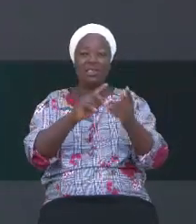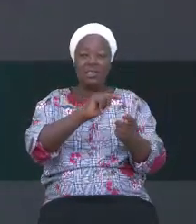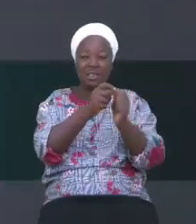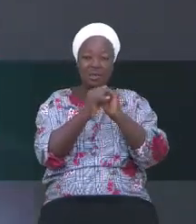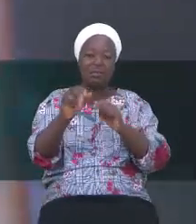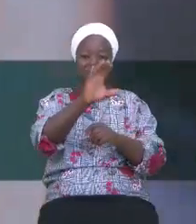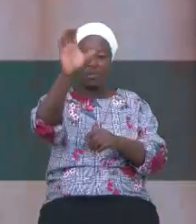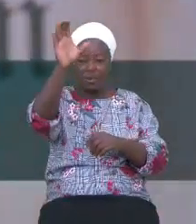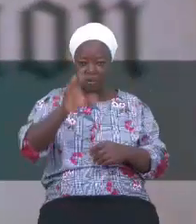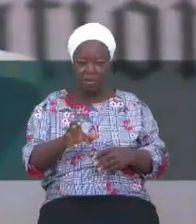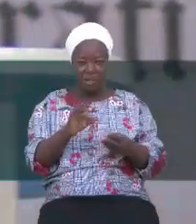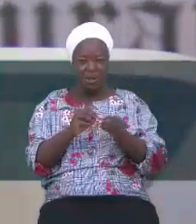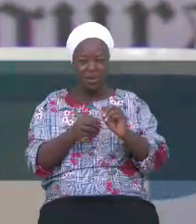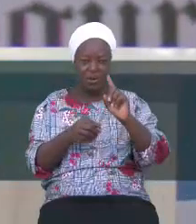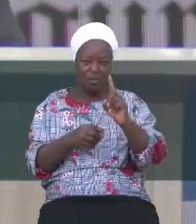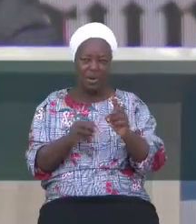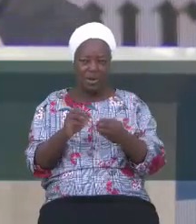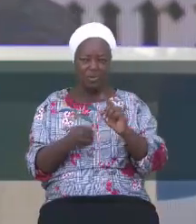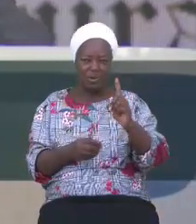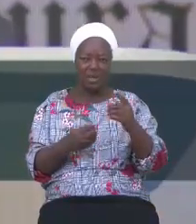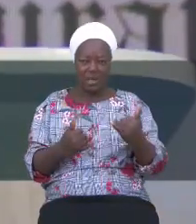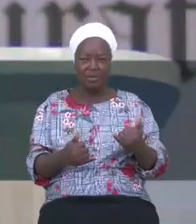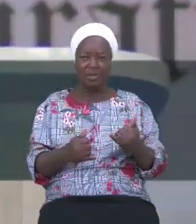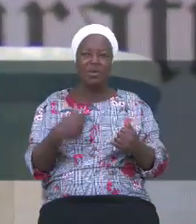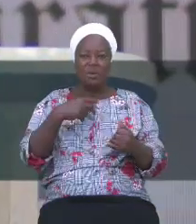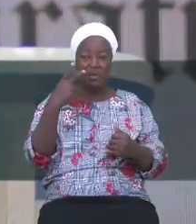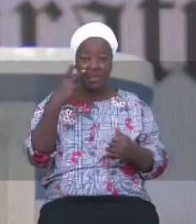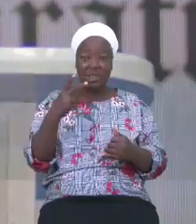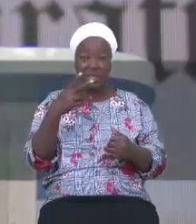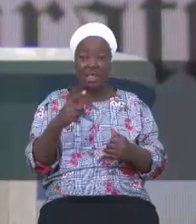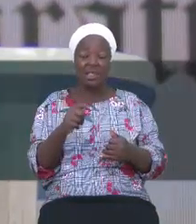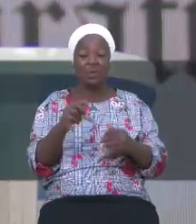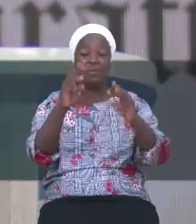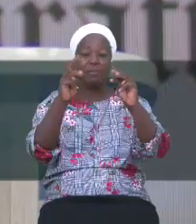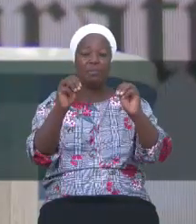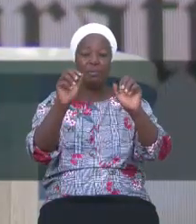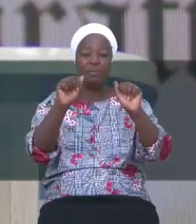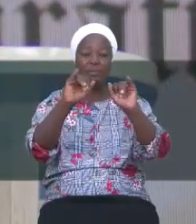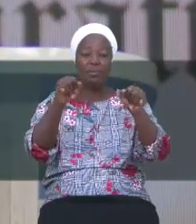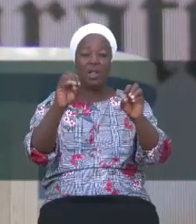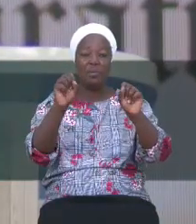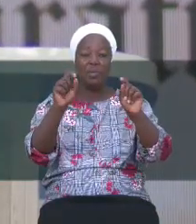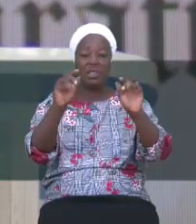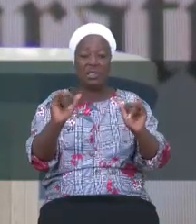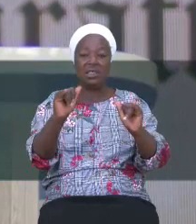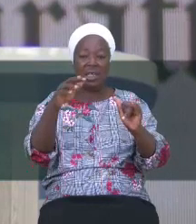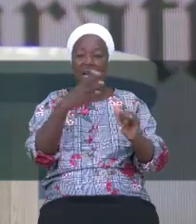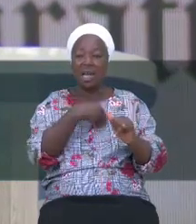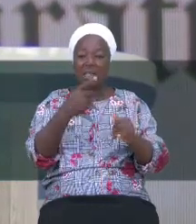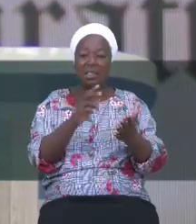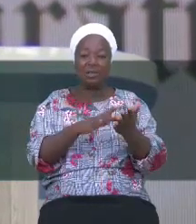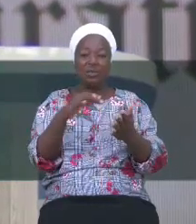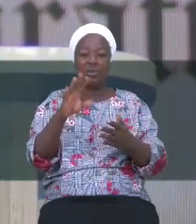Number one, we're looking at the majesty and the glory of